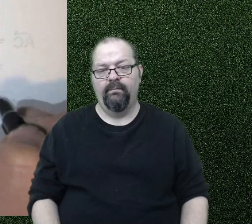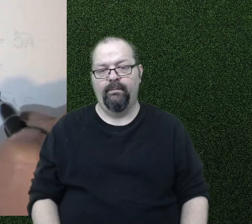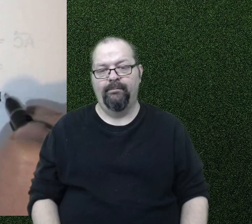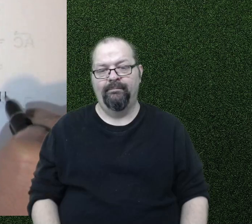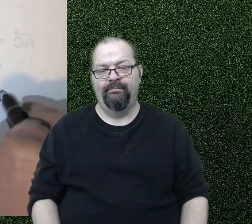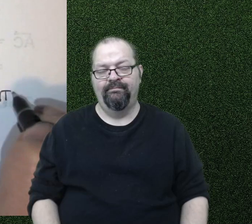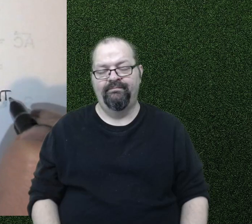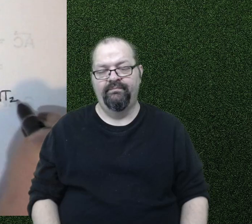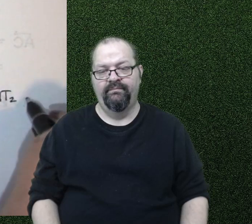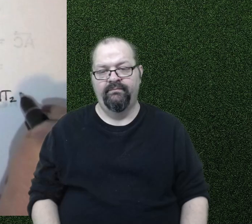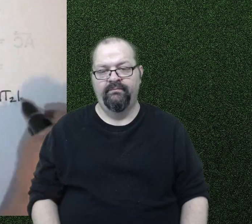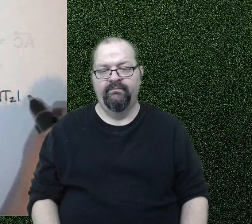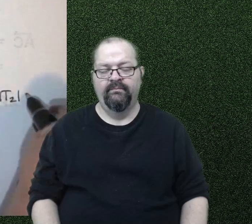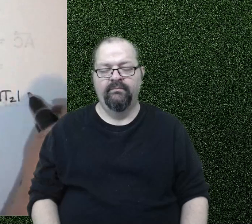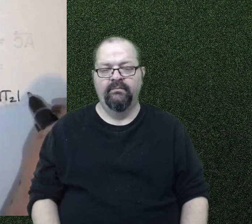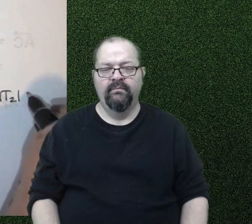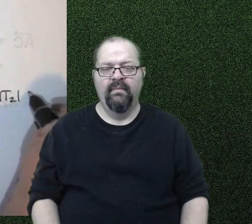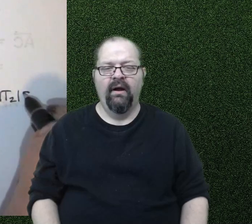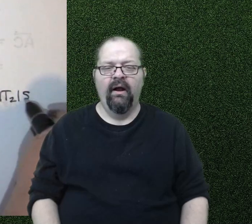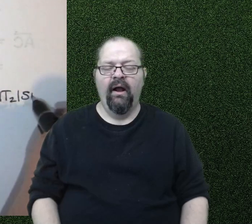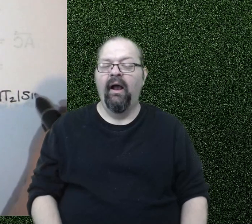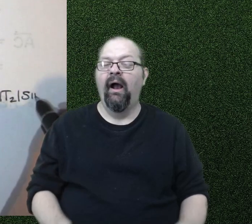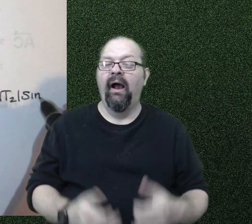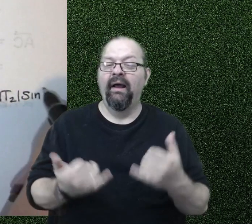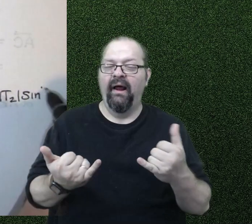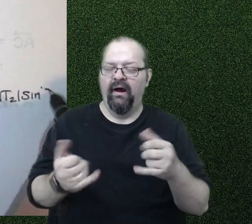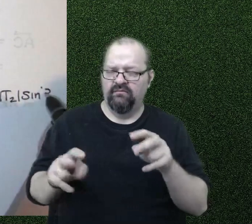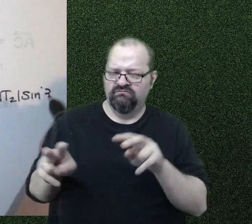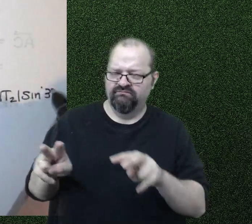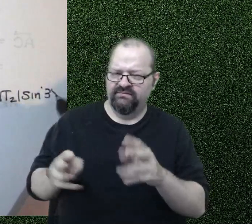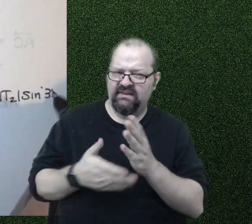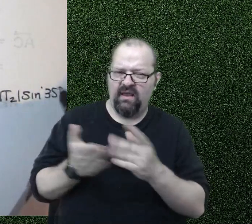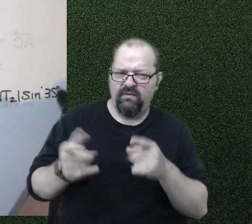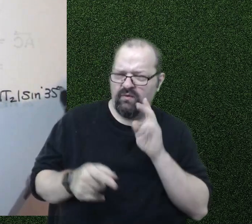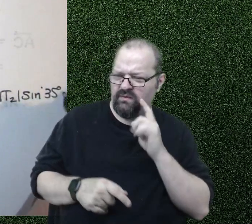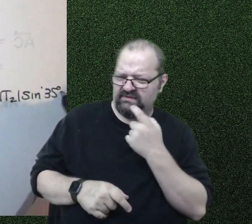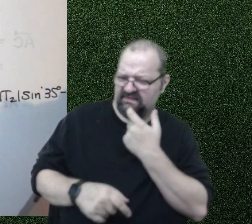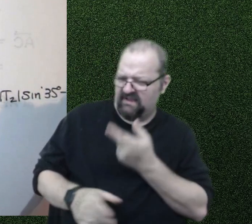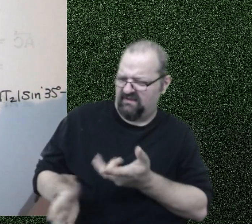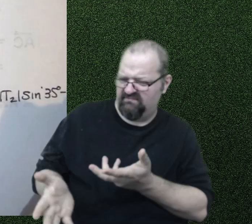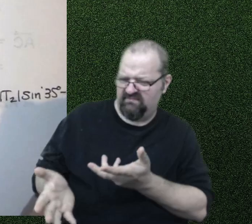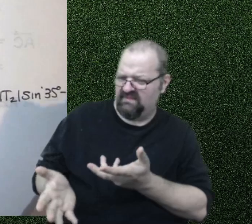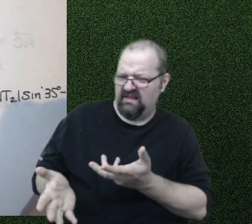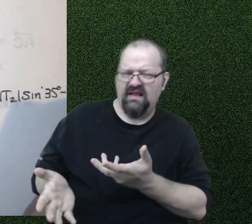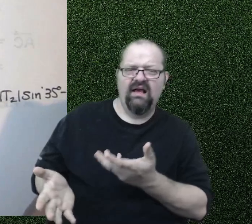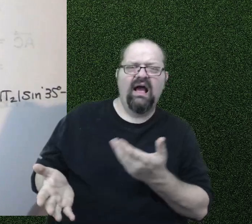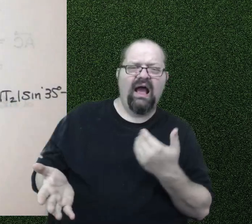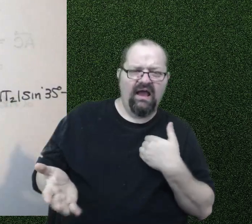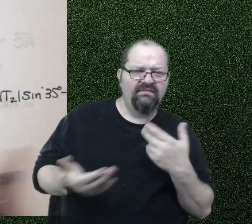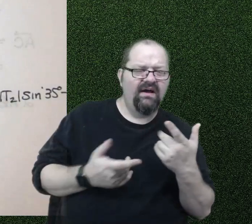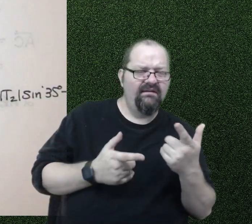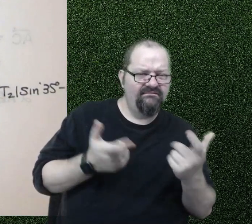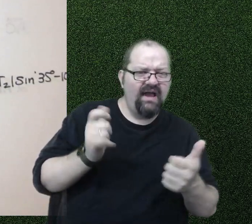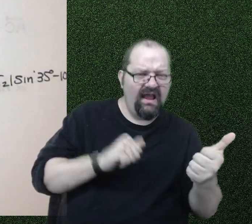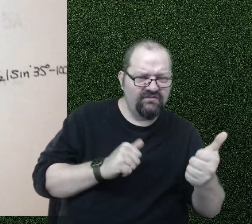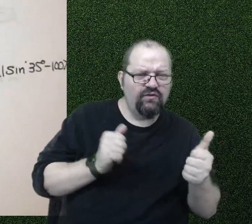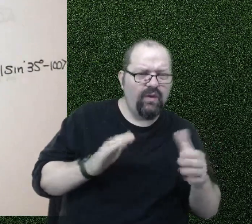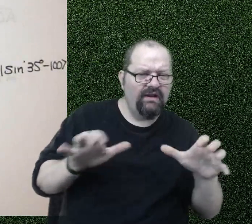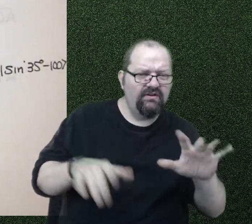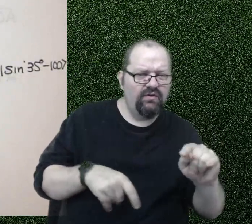And then you're going to say to me, so many are going to say, Miss Townsend, there's a faster way from my physics class. You're absolutely